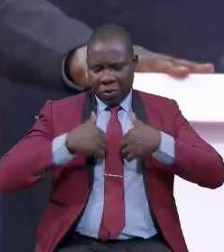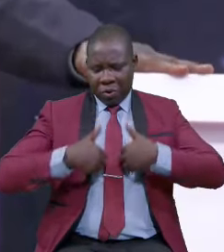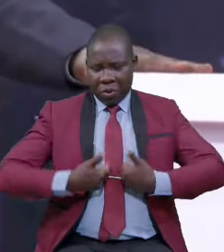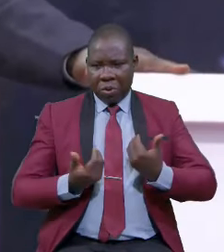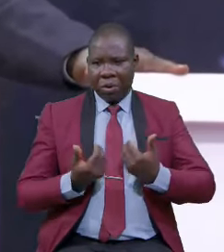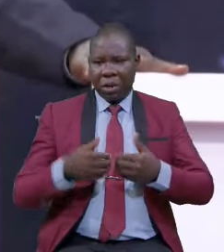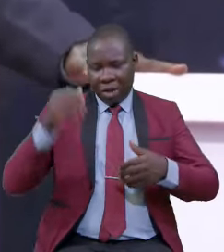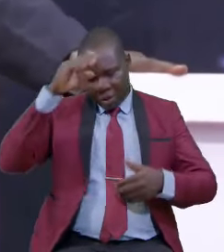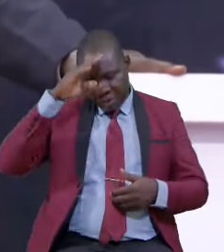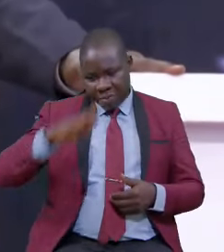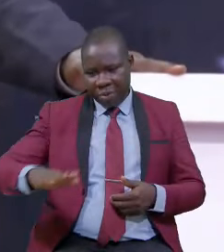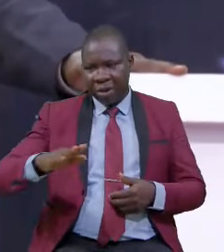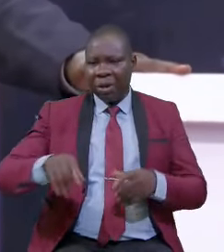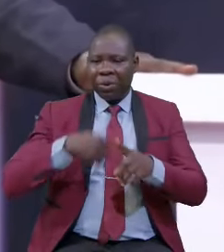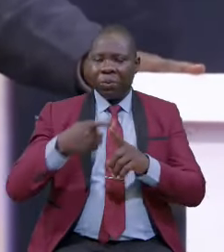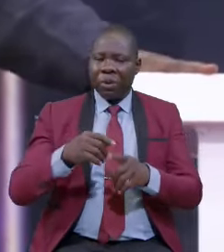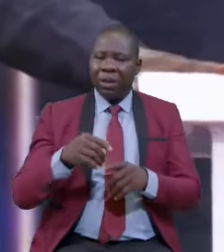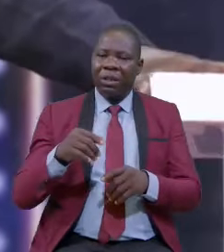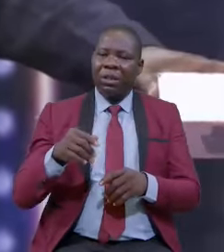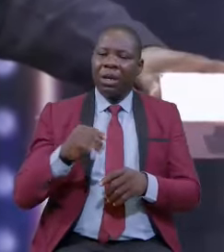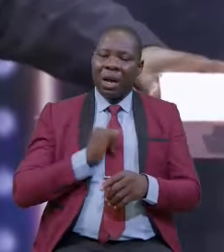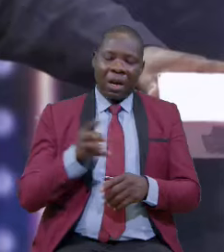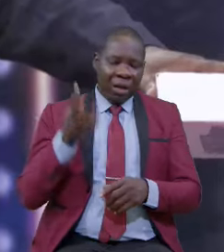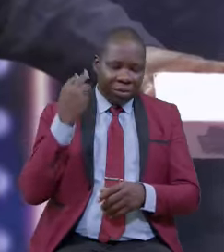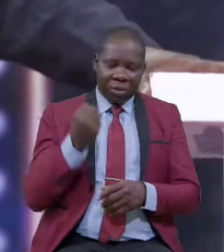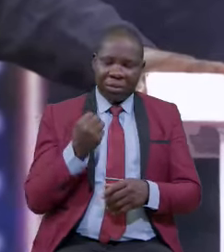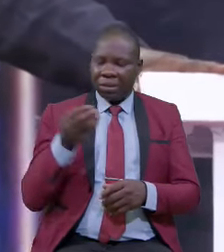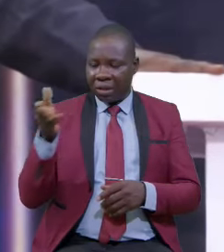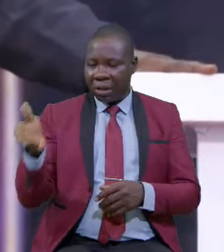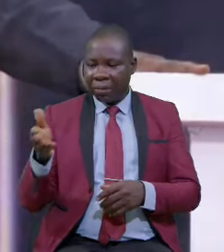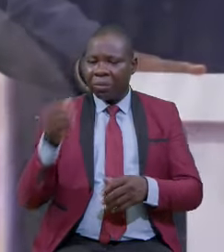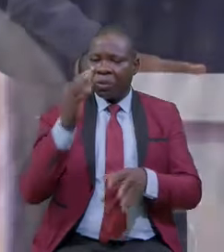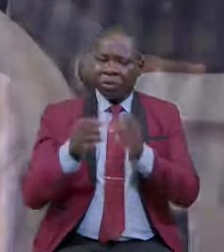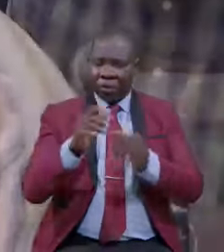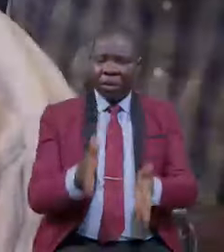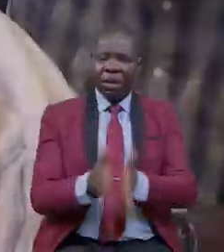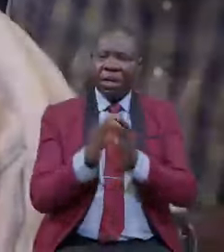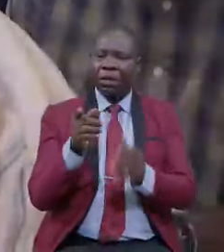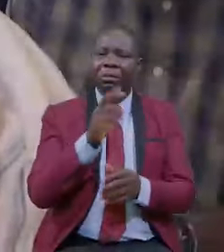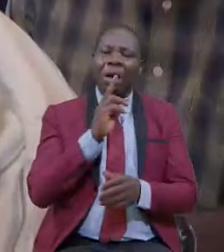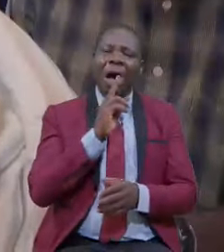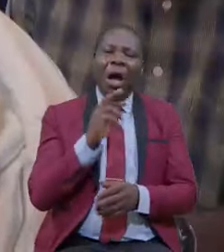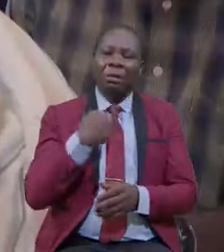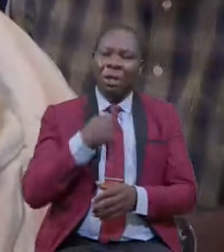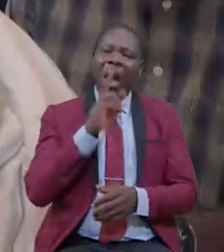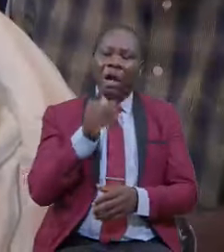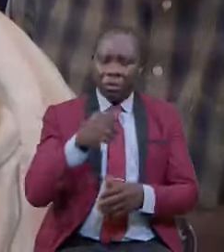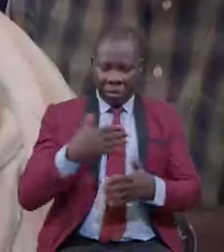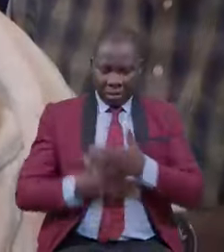been born again? And eventually the word of God entered. The word of God will enter